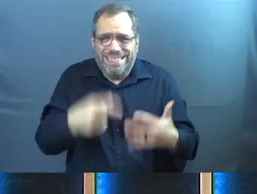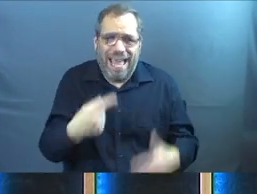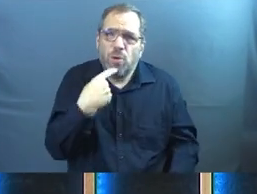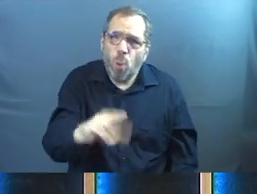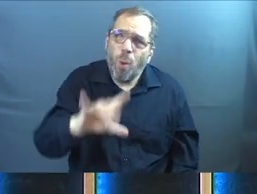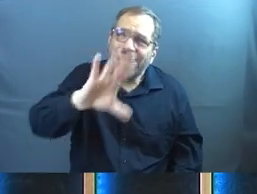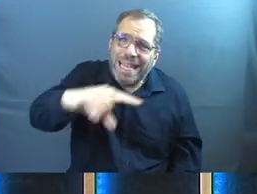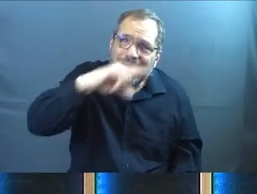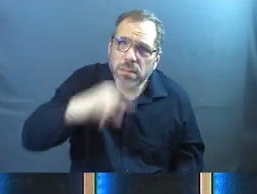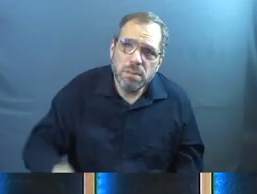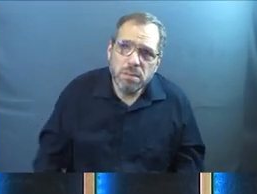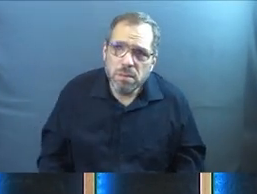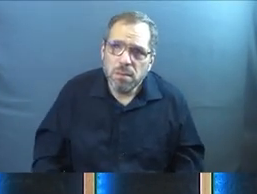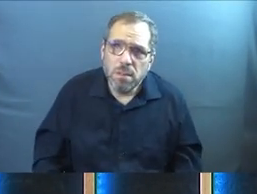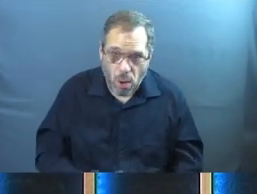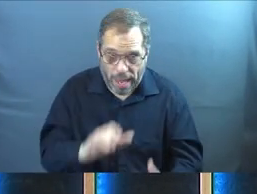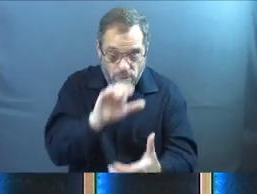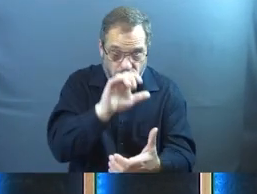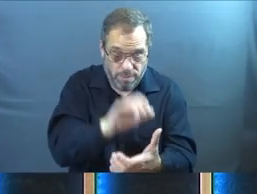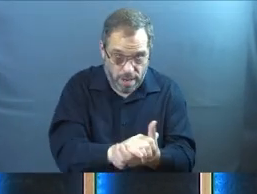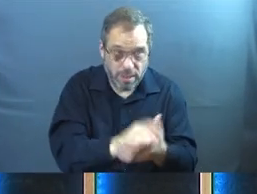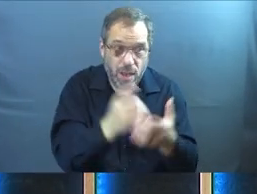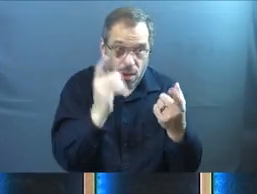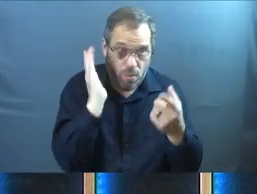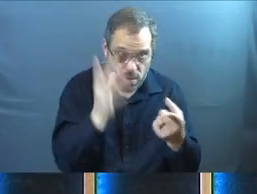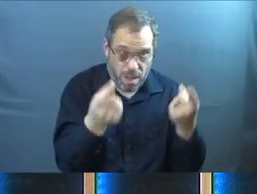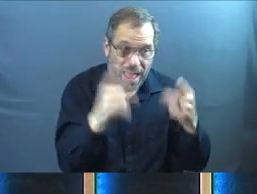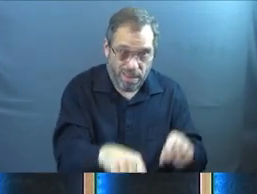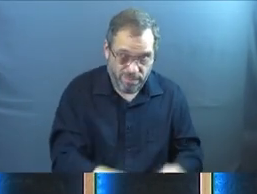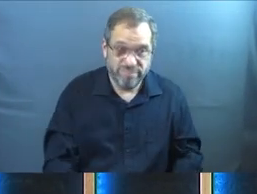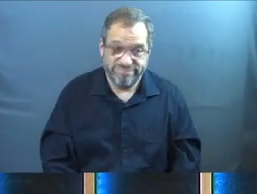your kids, hey, when you get married, this is going to happen.